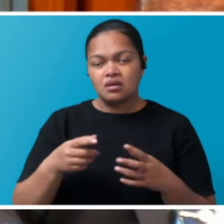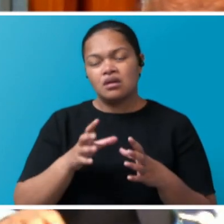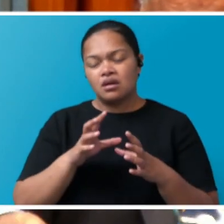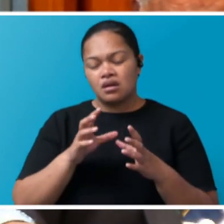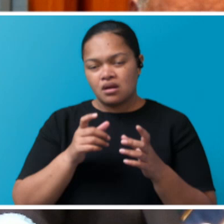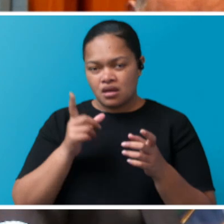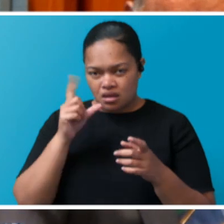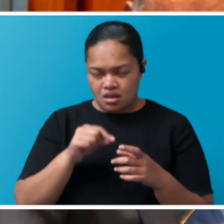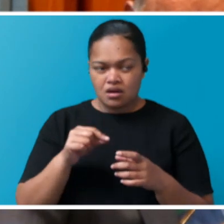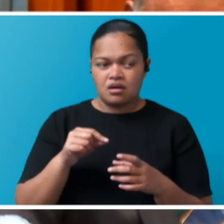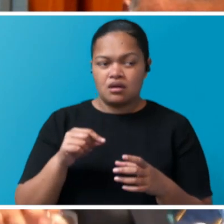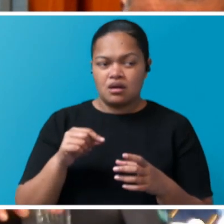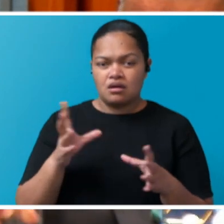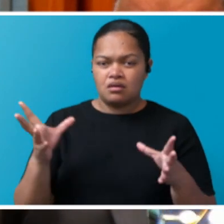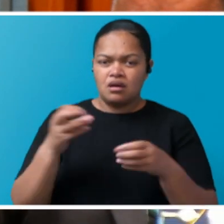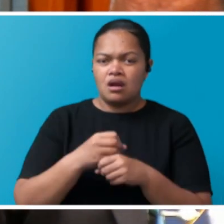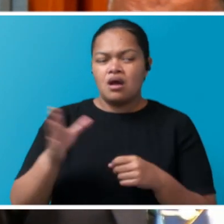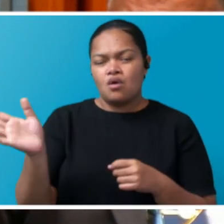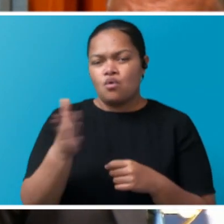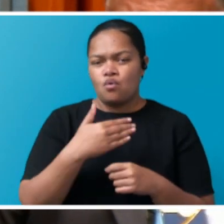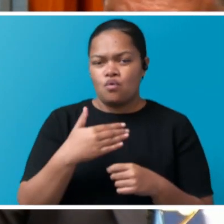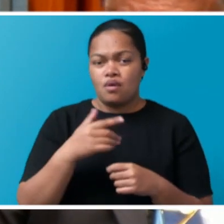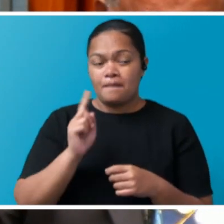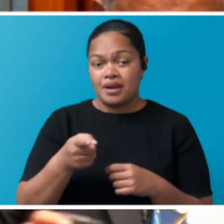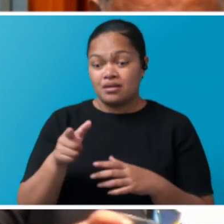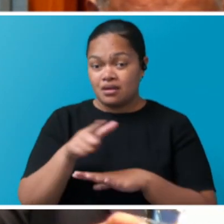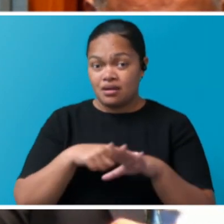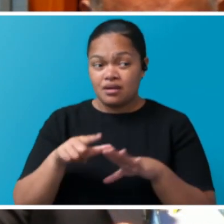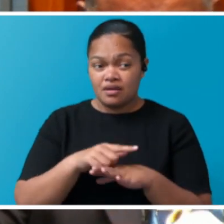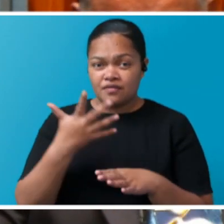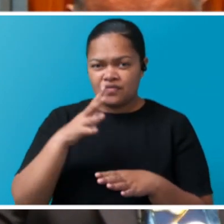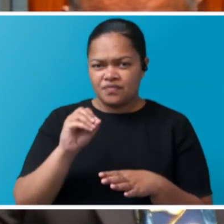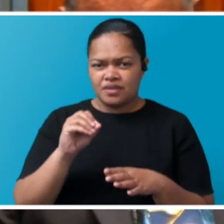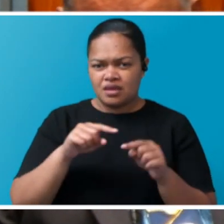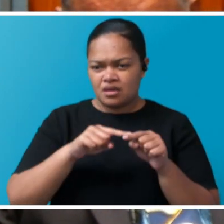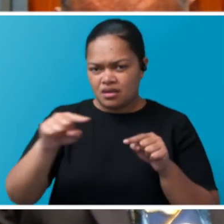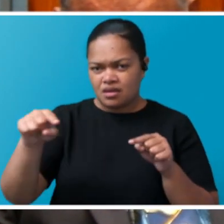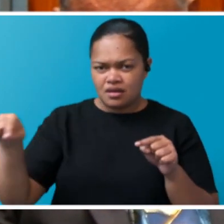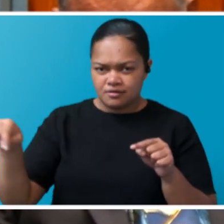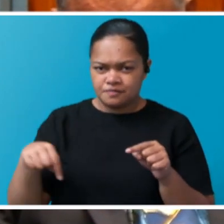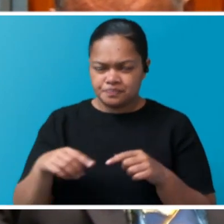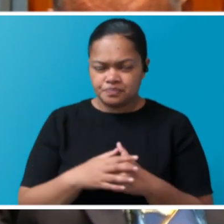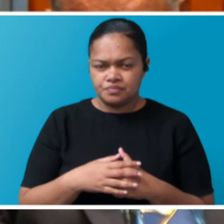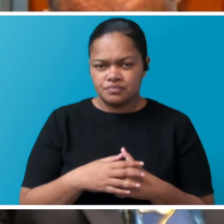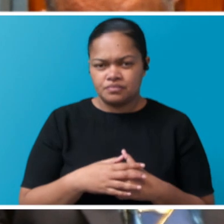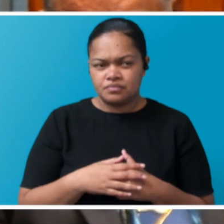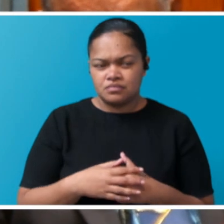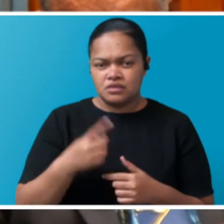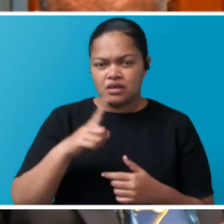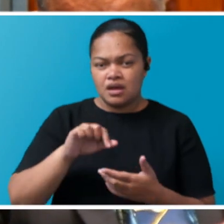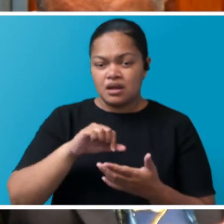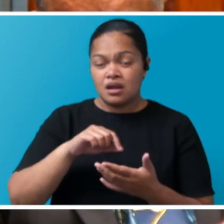site spans approximately 50 acres and currently receives an average of 75.5 tons of waste per